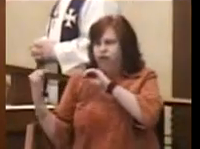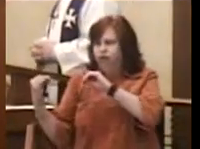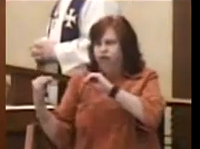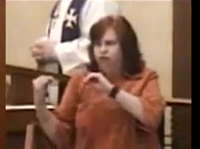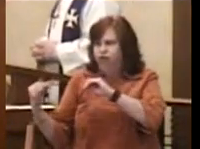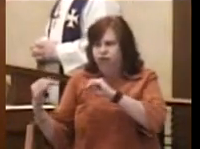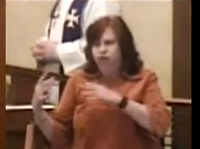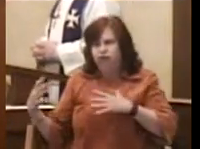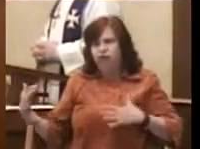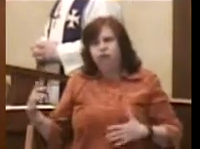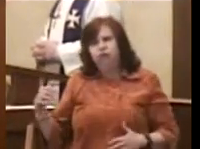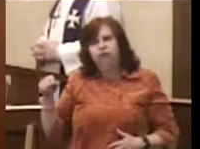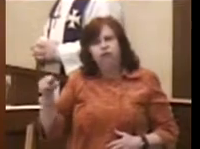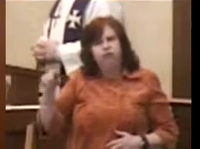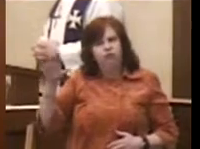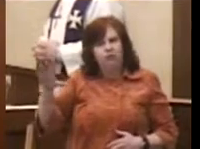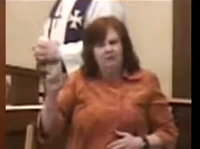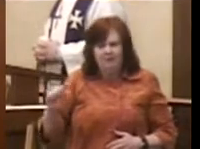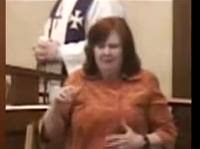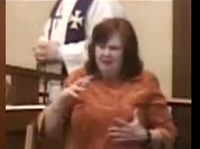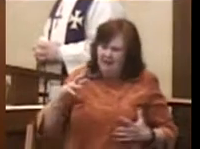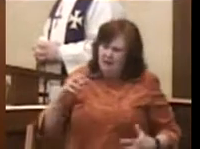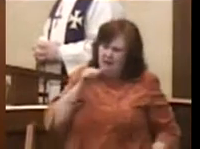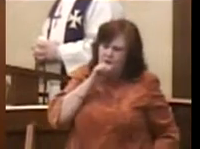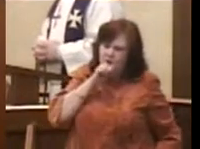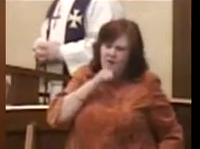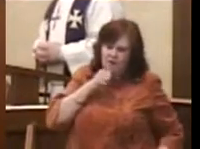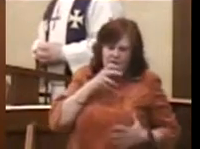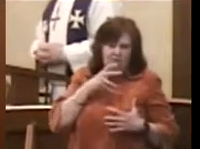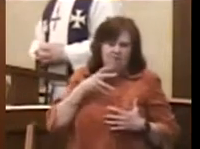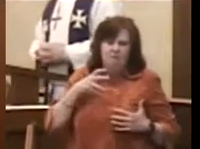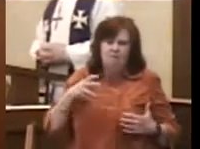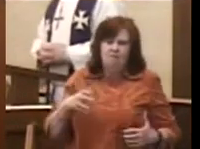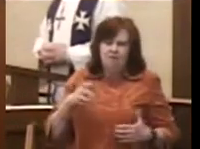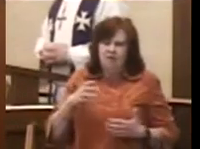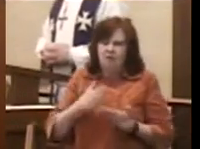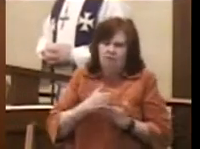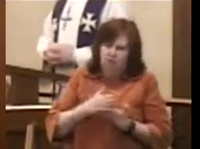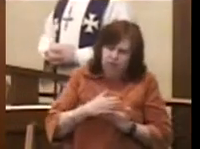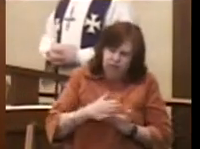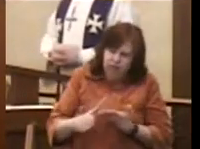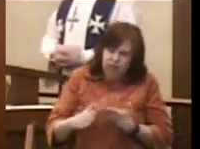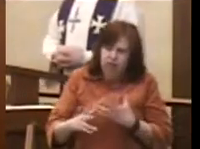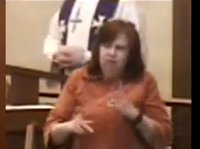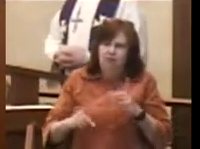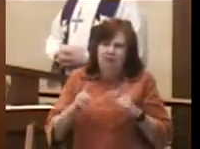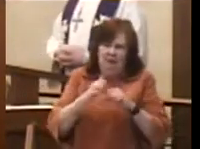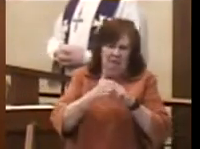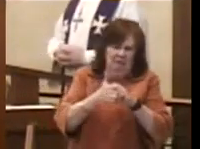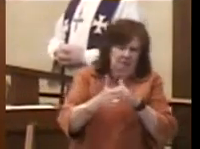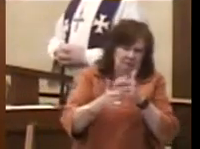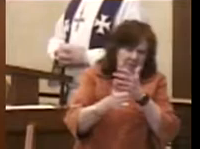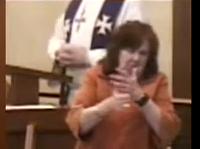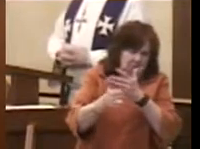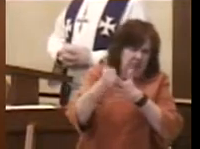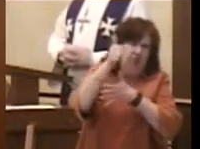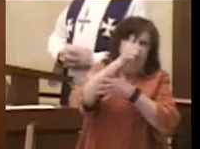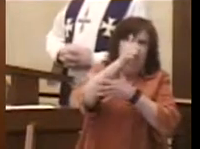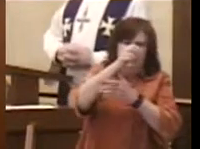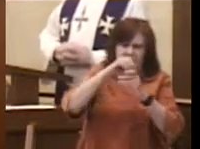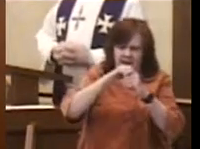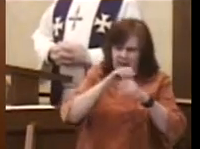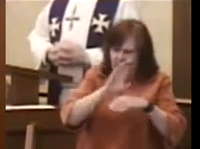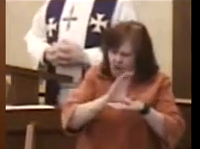Man must undergo great suffering and be rejected by the elders, the chief priests, and the